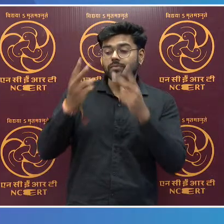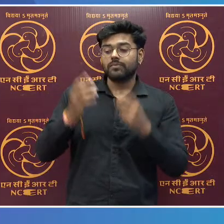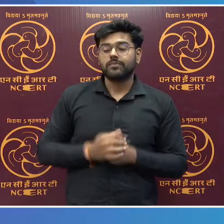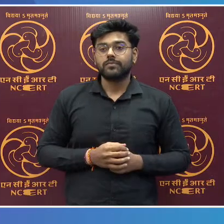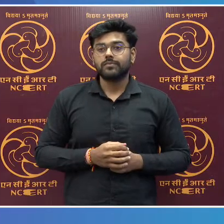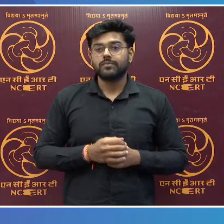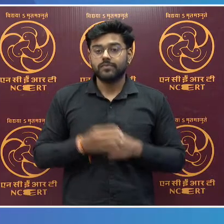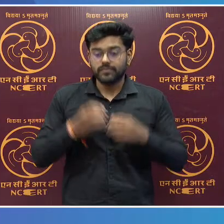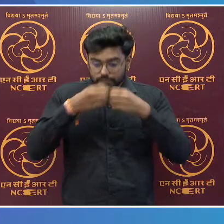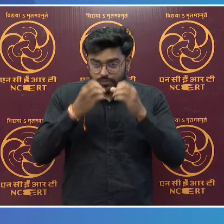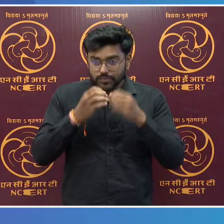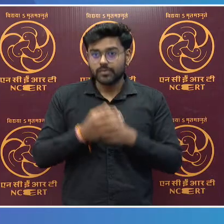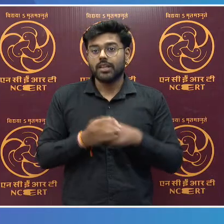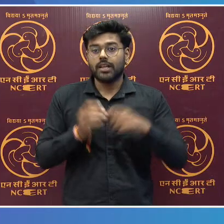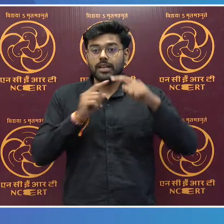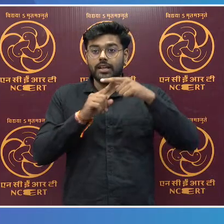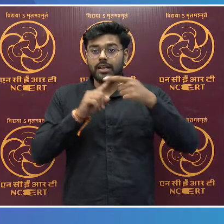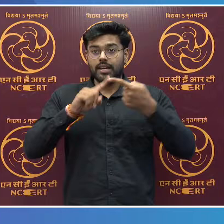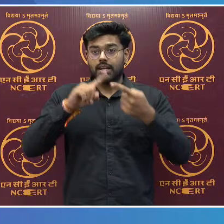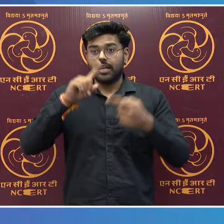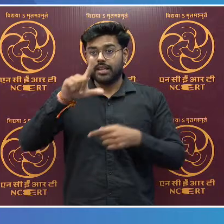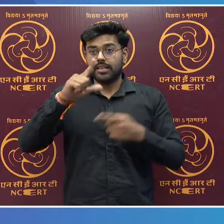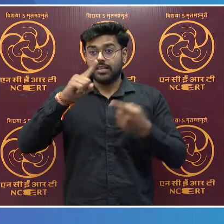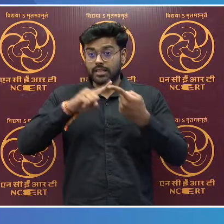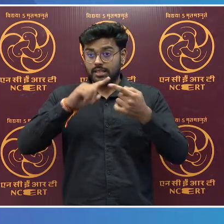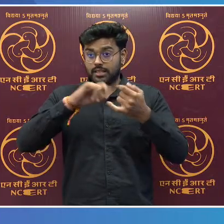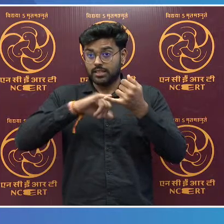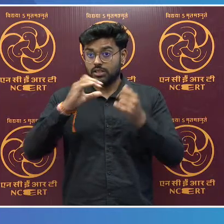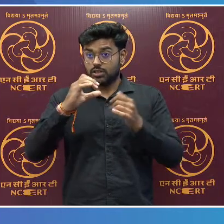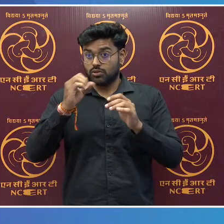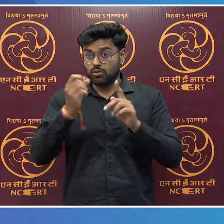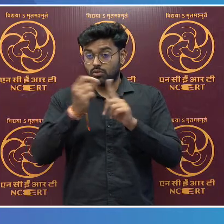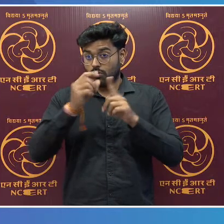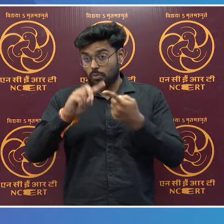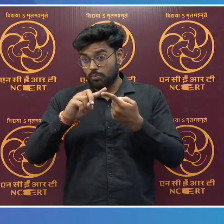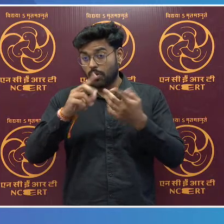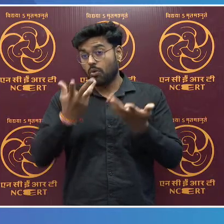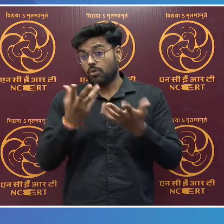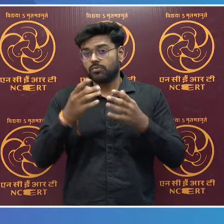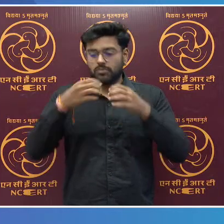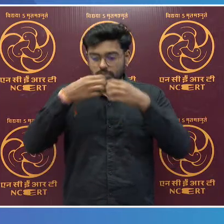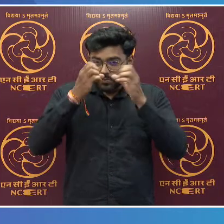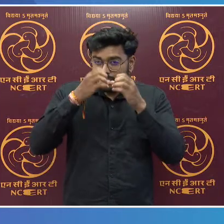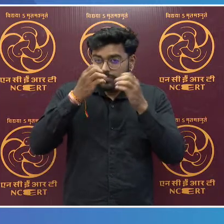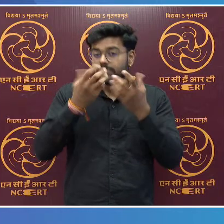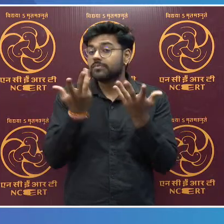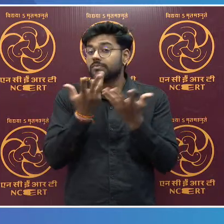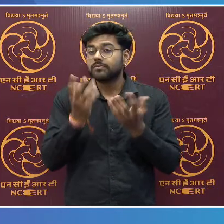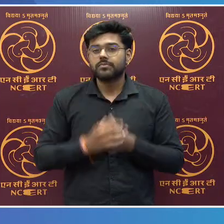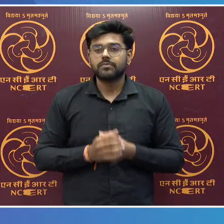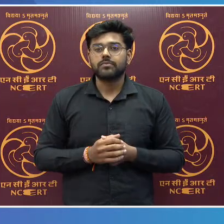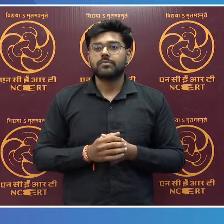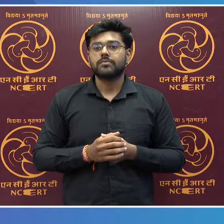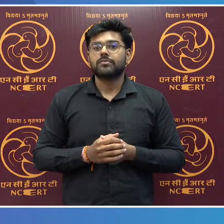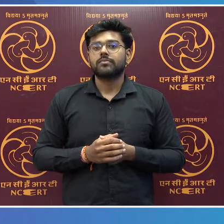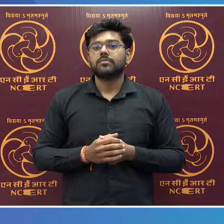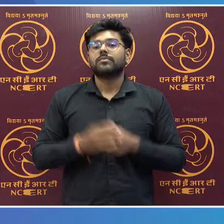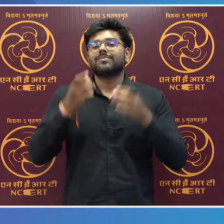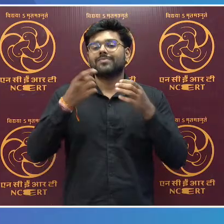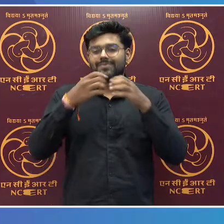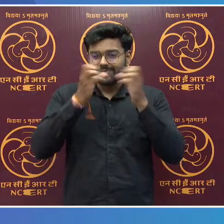That's a question. You can write down the answer in the chats. So the answer to this is